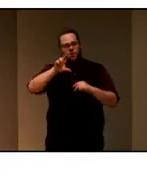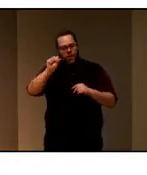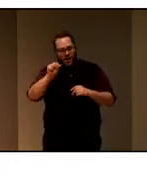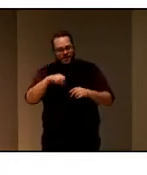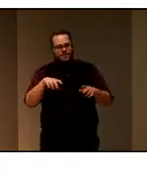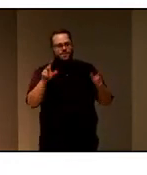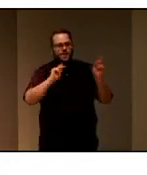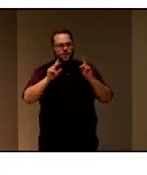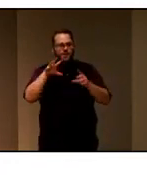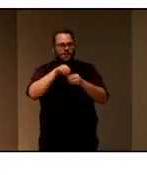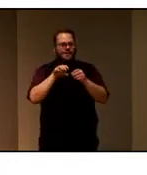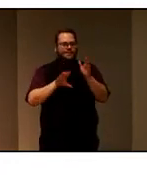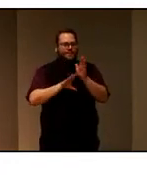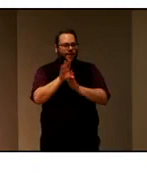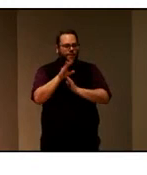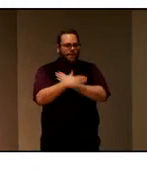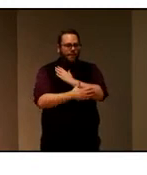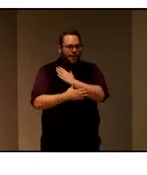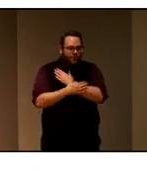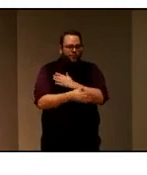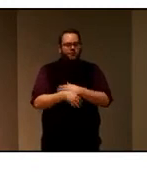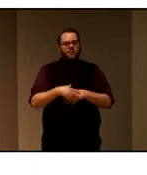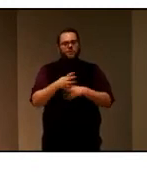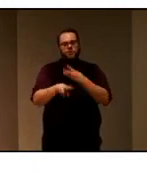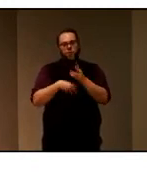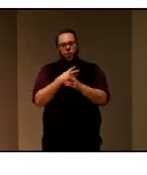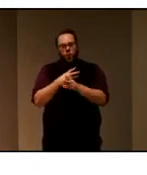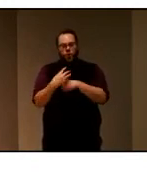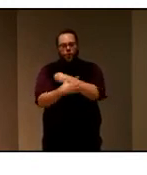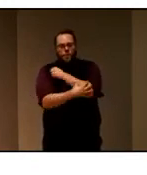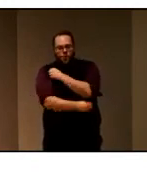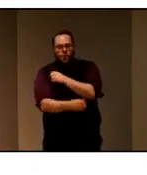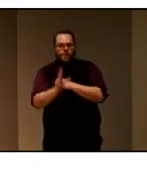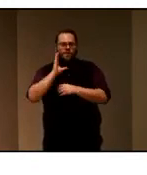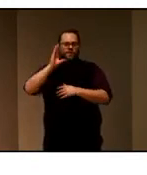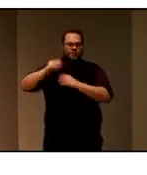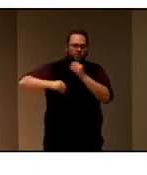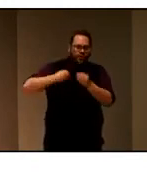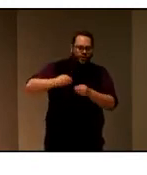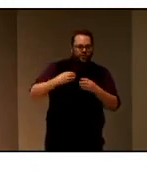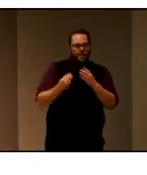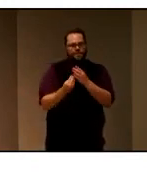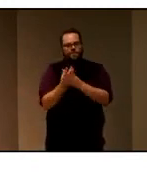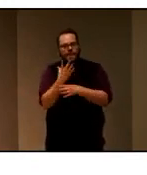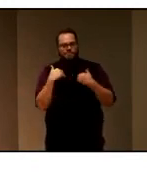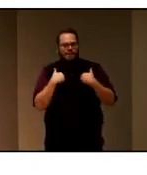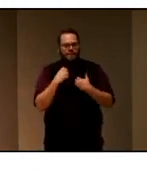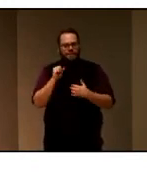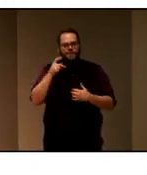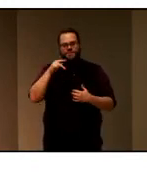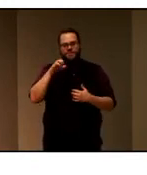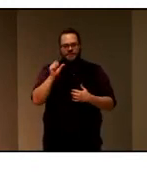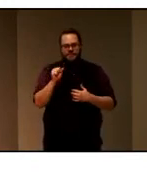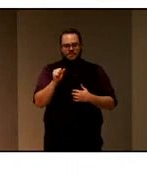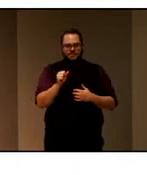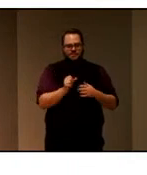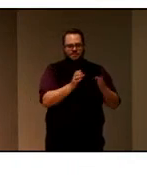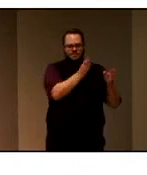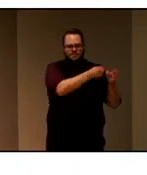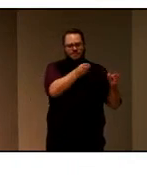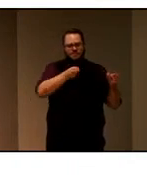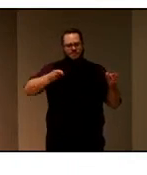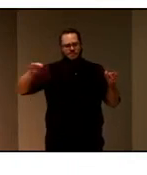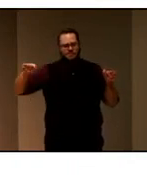States, people in developing countries, the world's poor, future generations, plants, and animal species. So you